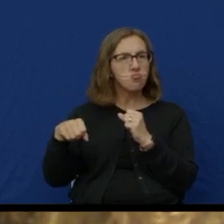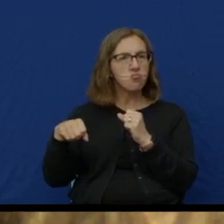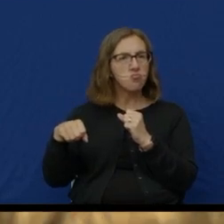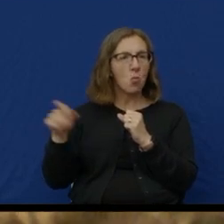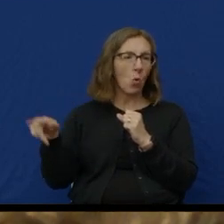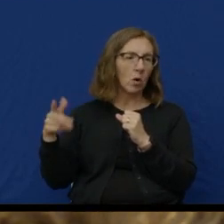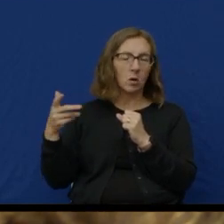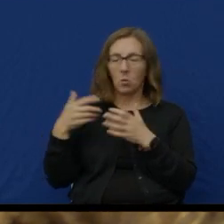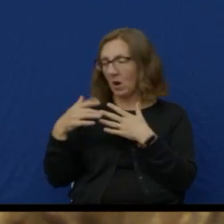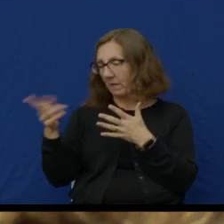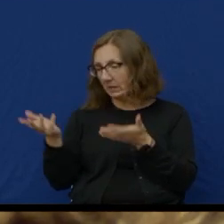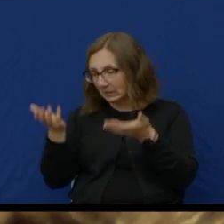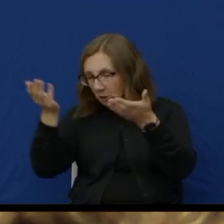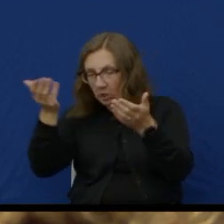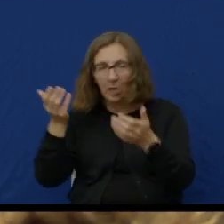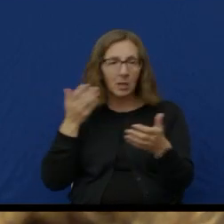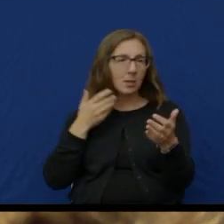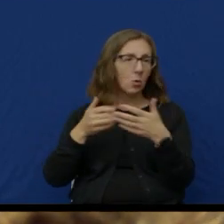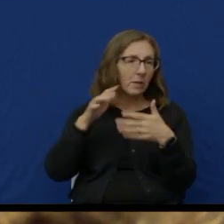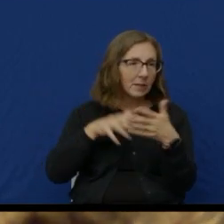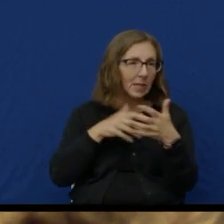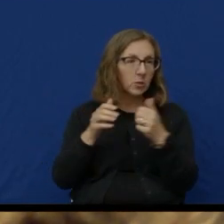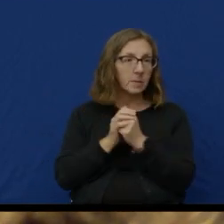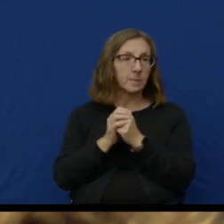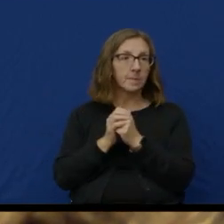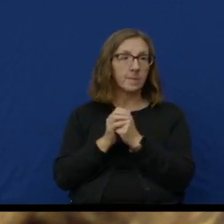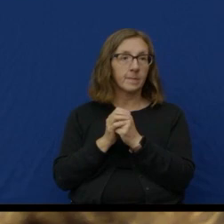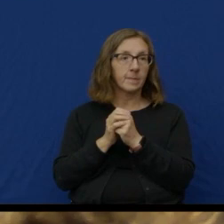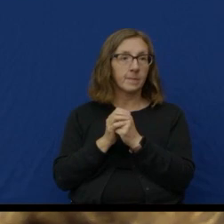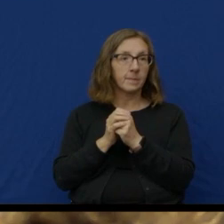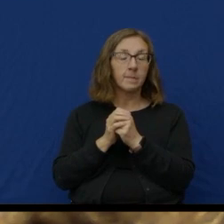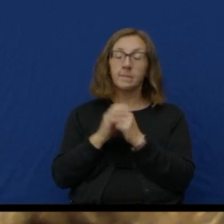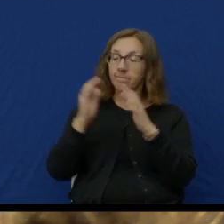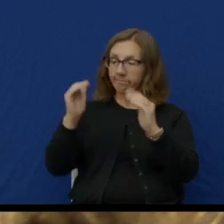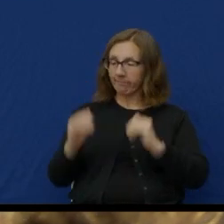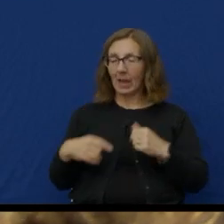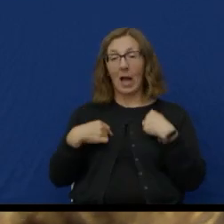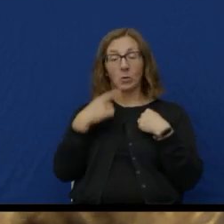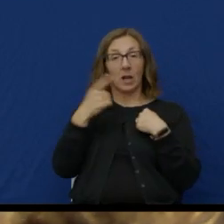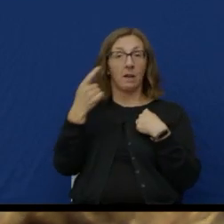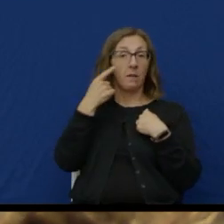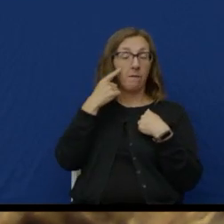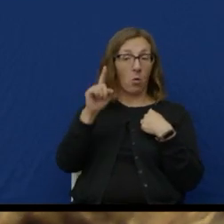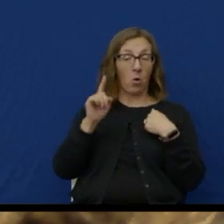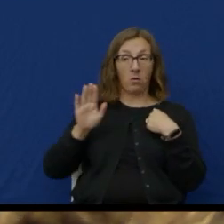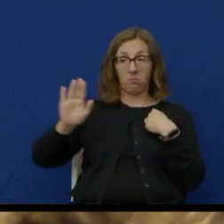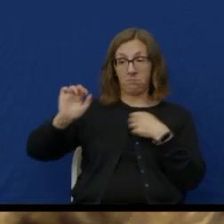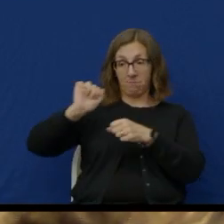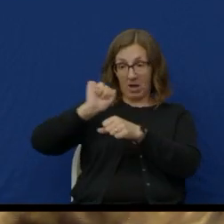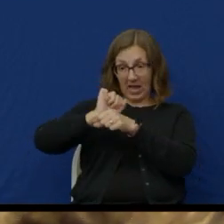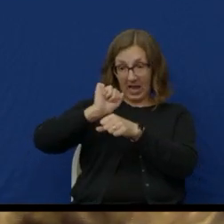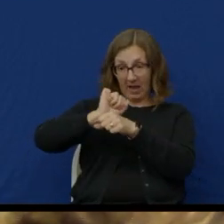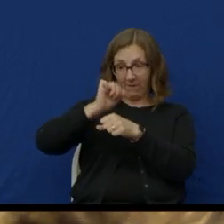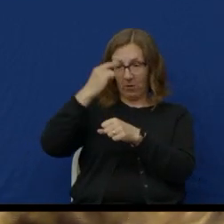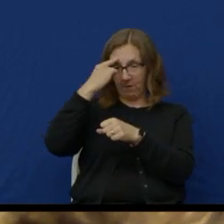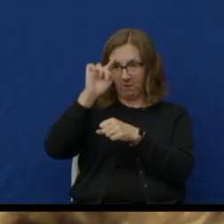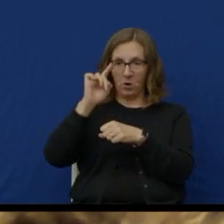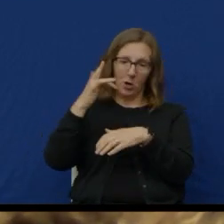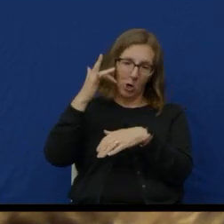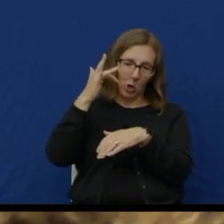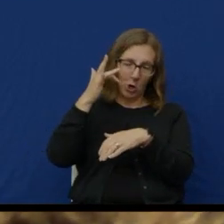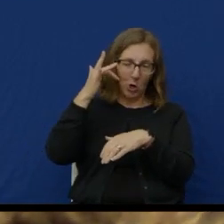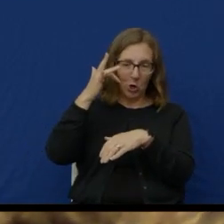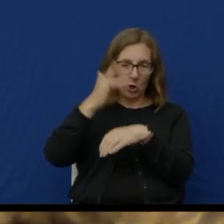suggested and or scheduled. I can say, as far as the efforts on the early